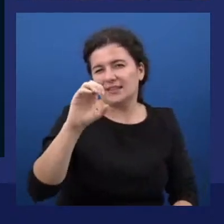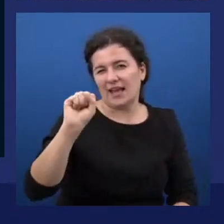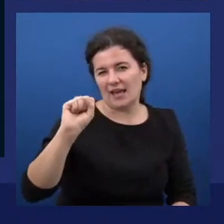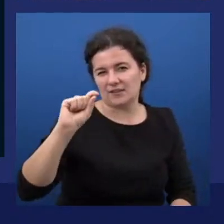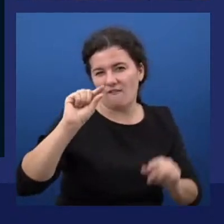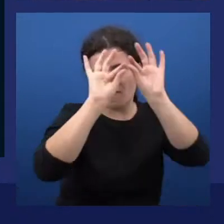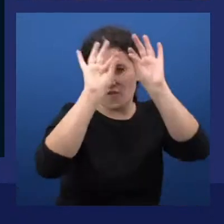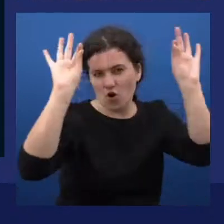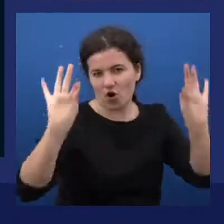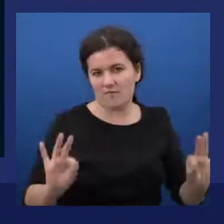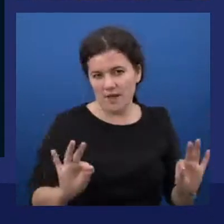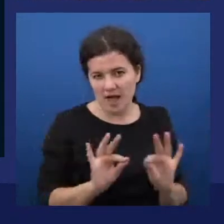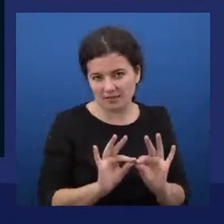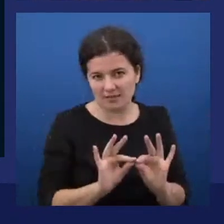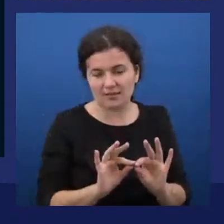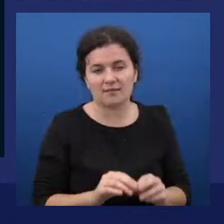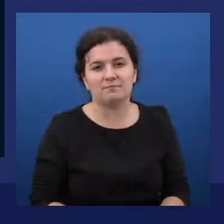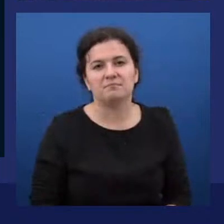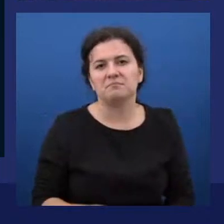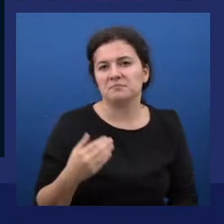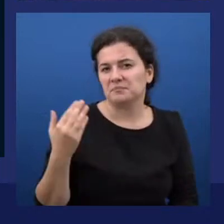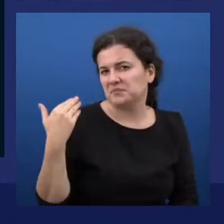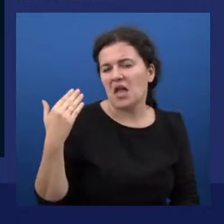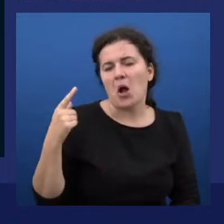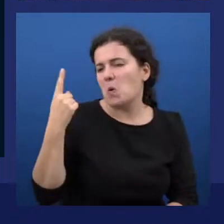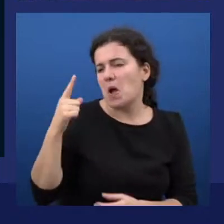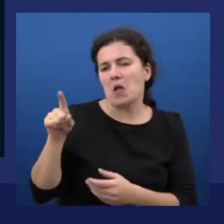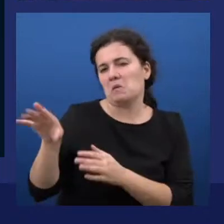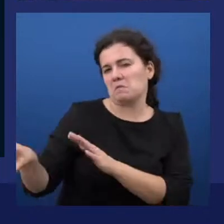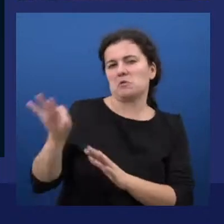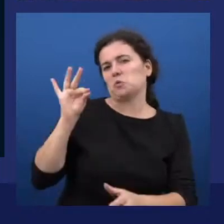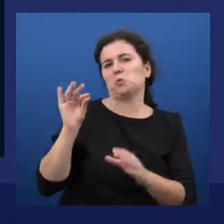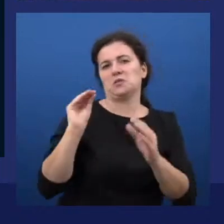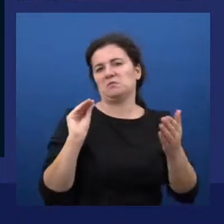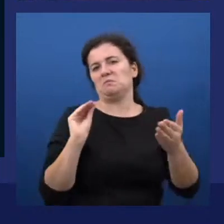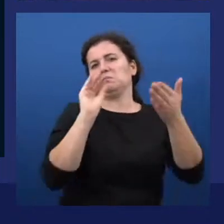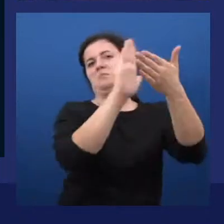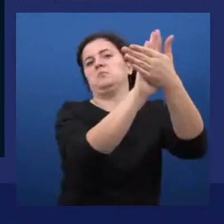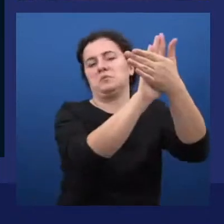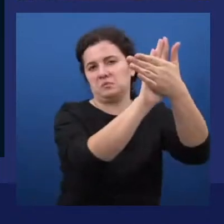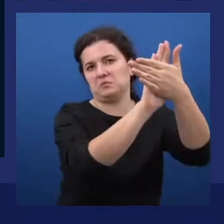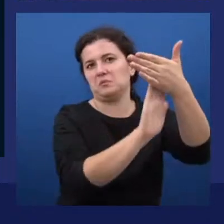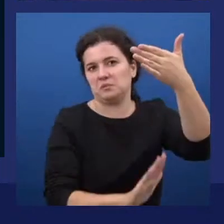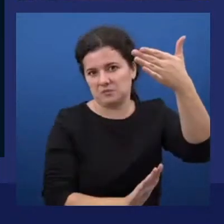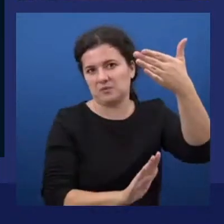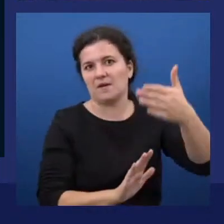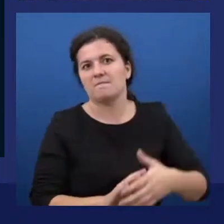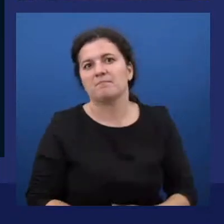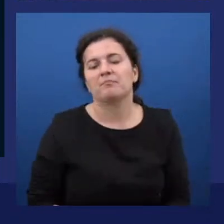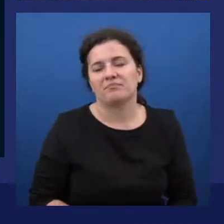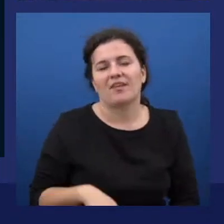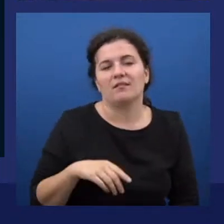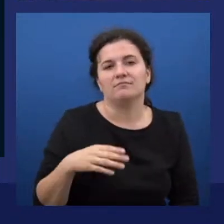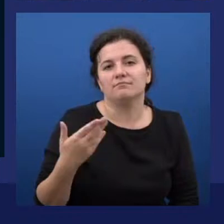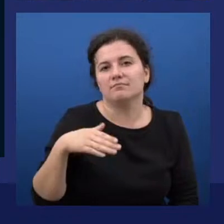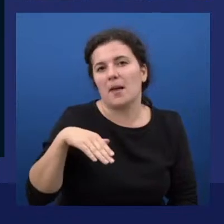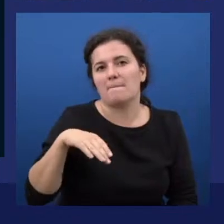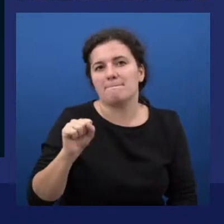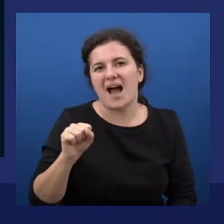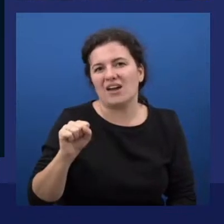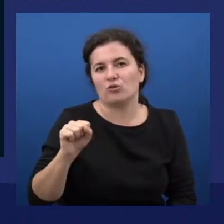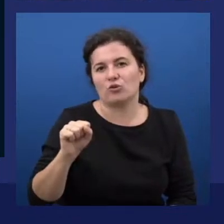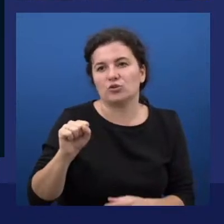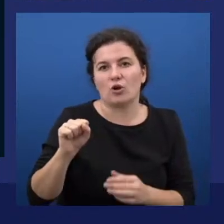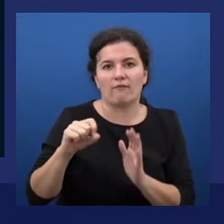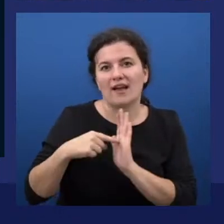I got it from one of the samples on GitHub, Microsoft samples. So